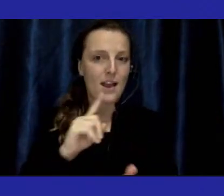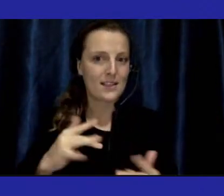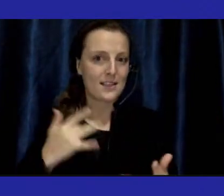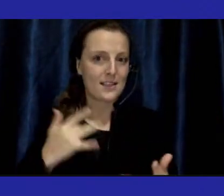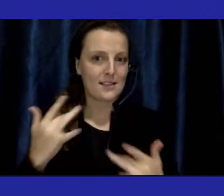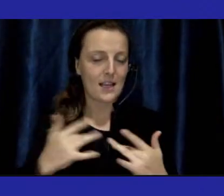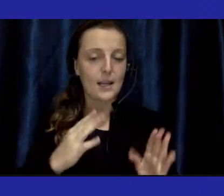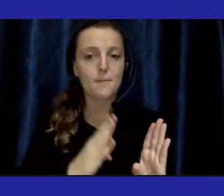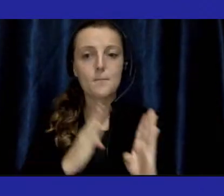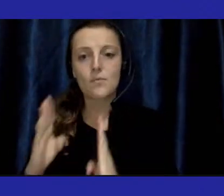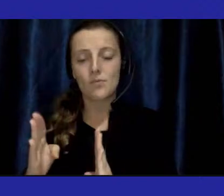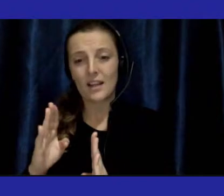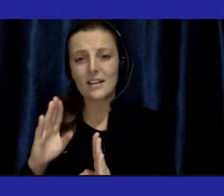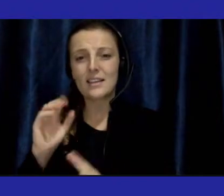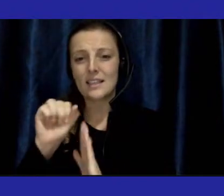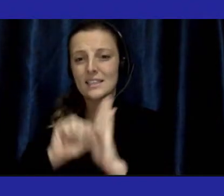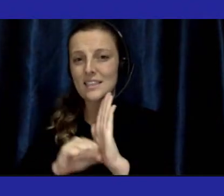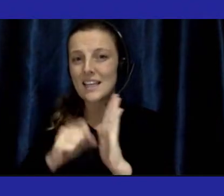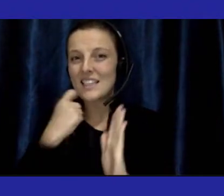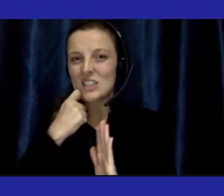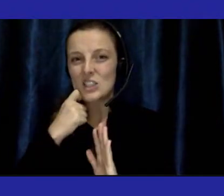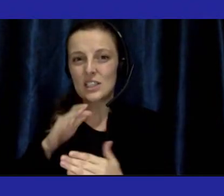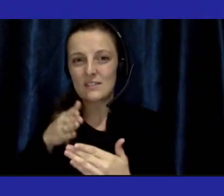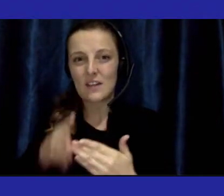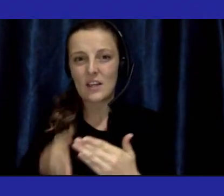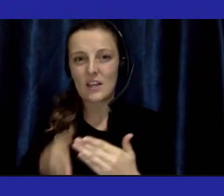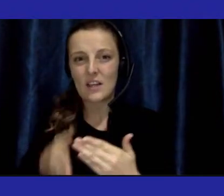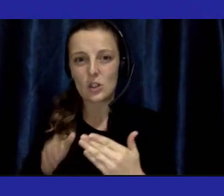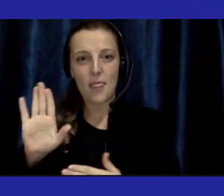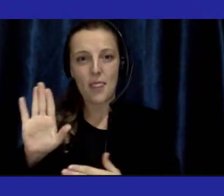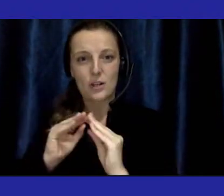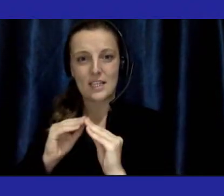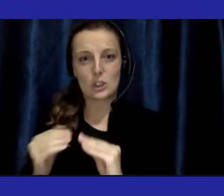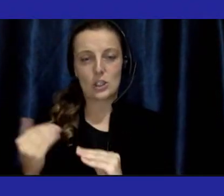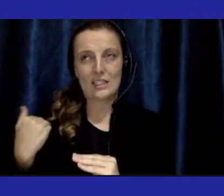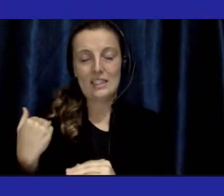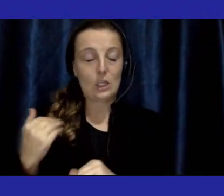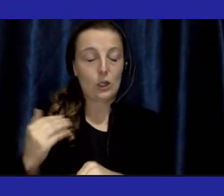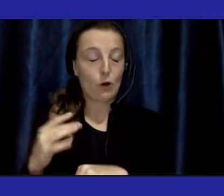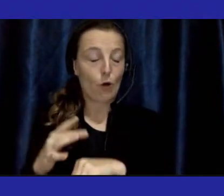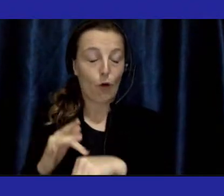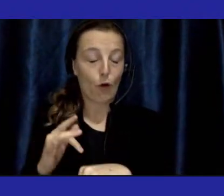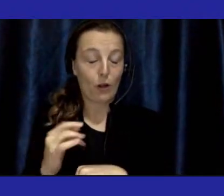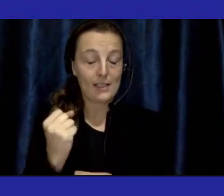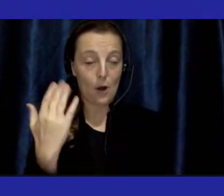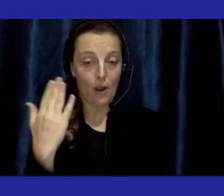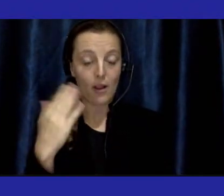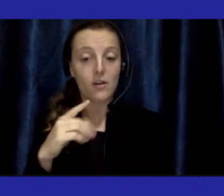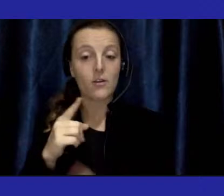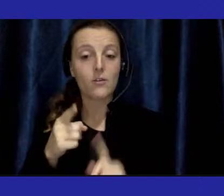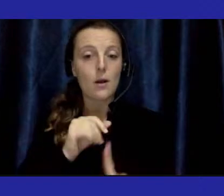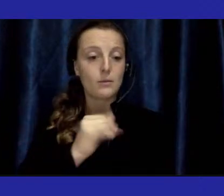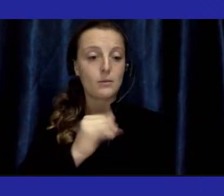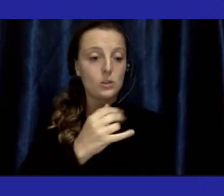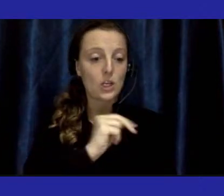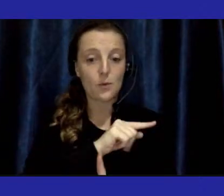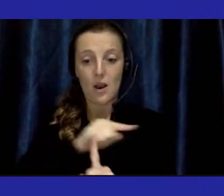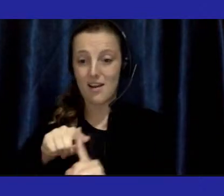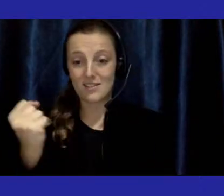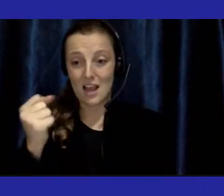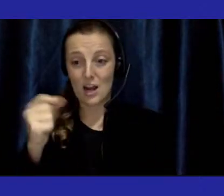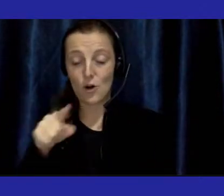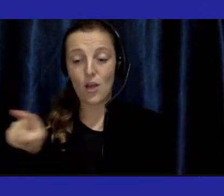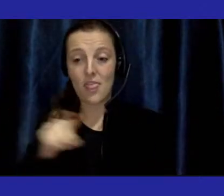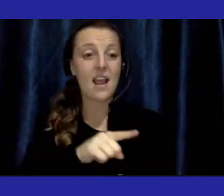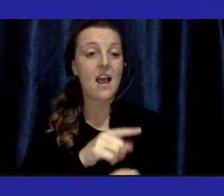very early hours of Saturday. From January until Saturday, they had passed over 800 bills,